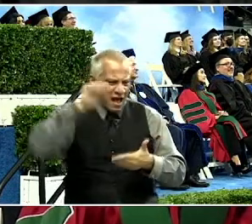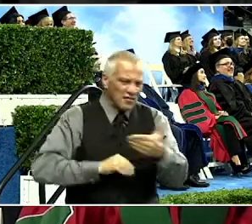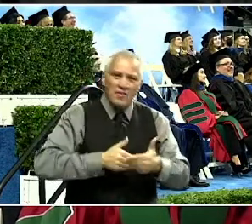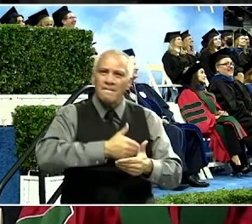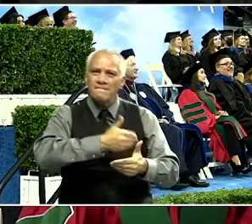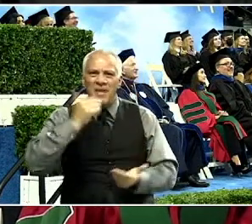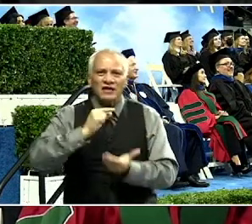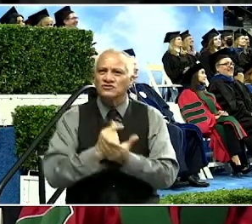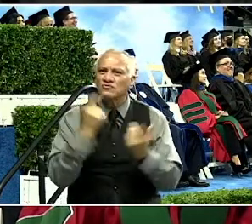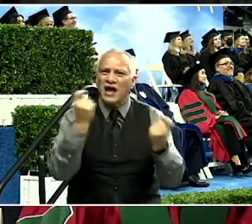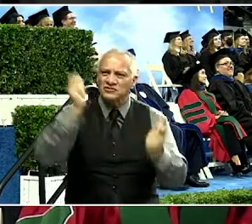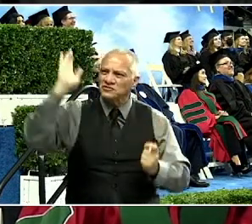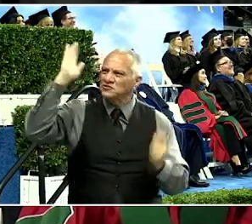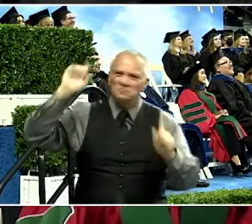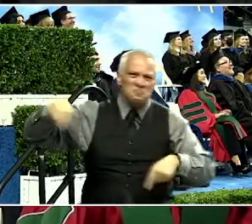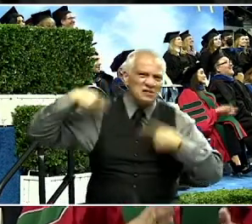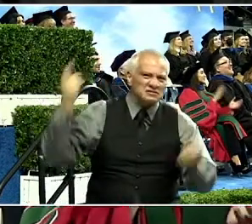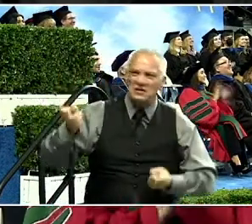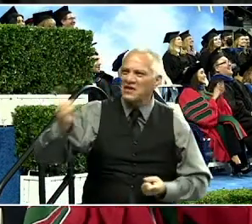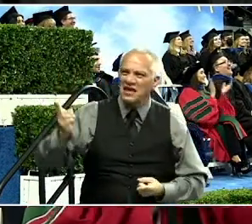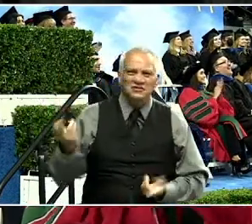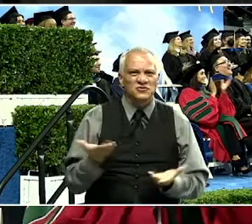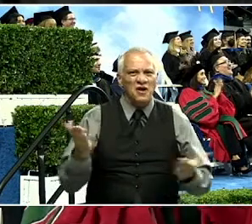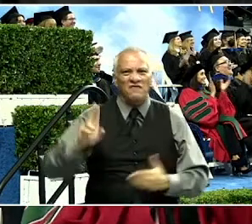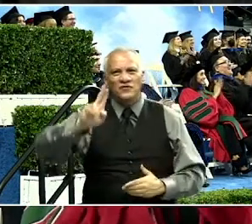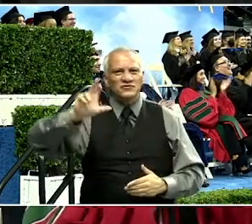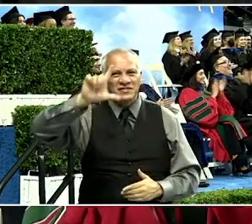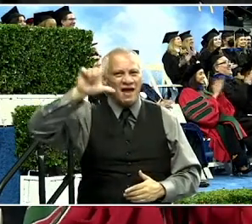commencement speech in the history of UCLA.